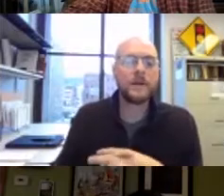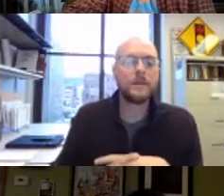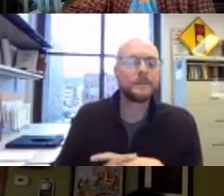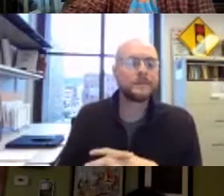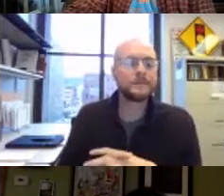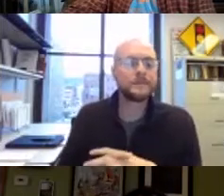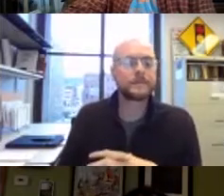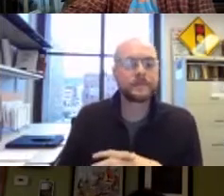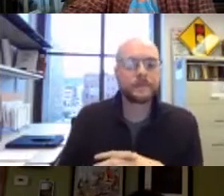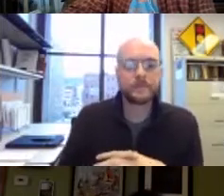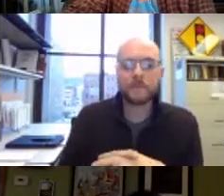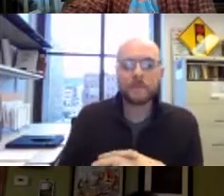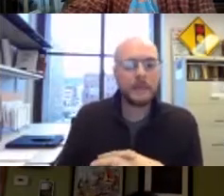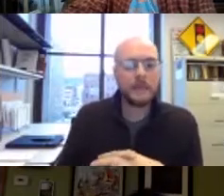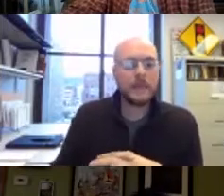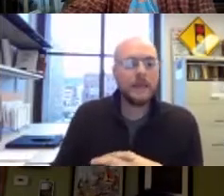Go ahead, Ricardo.